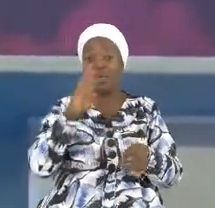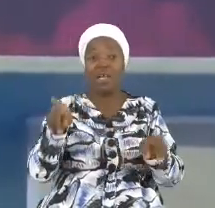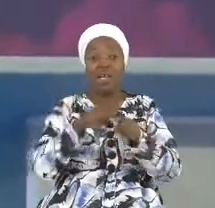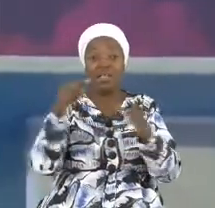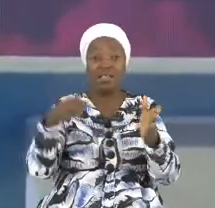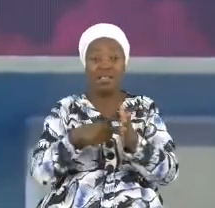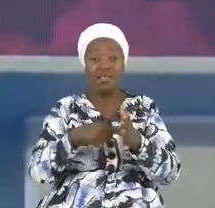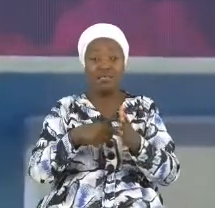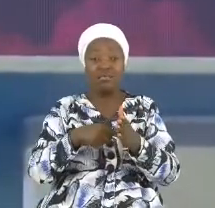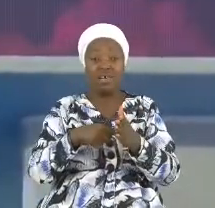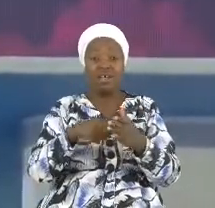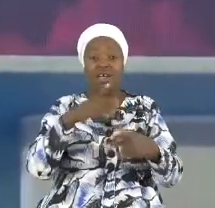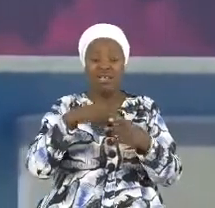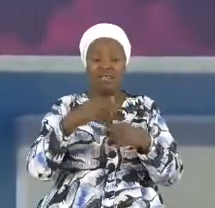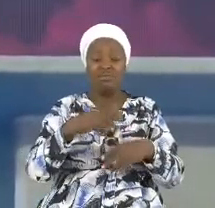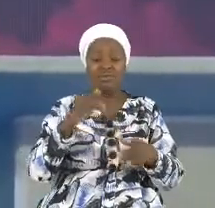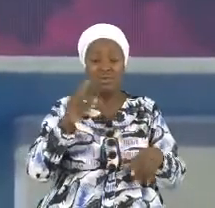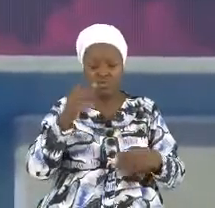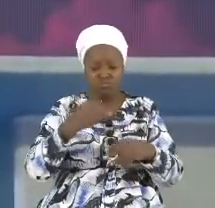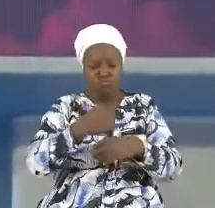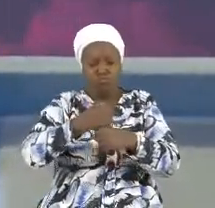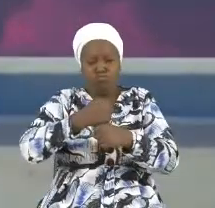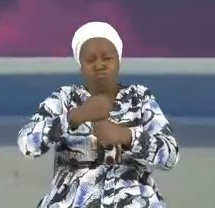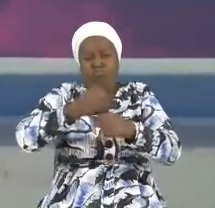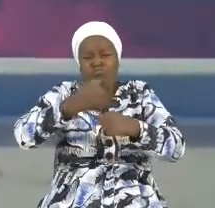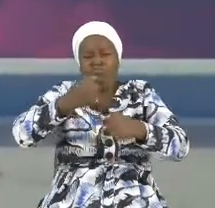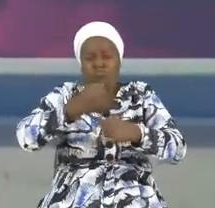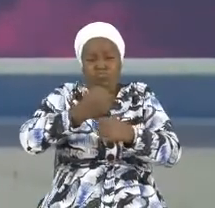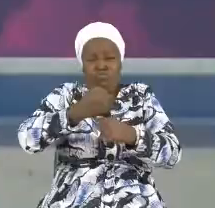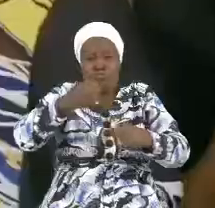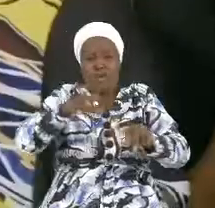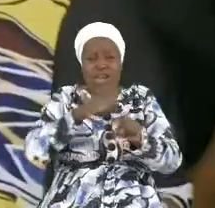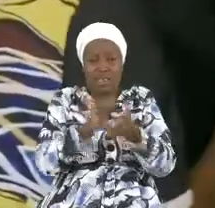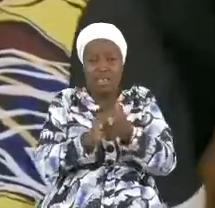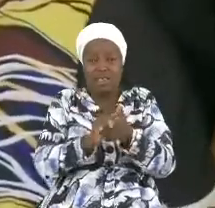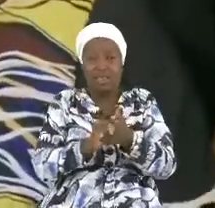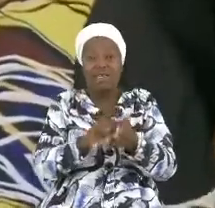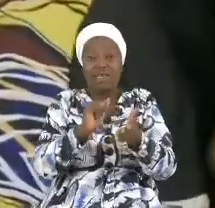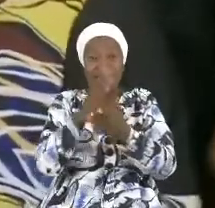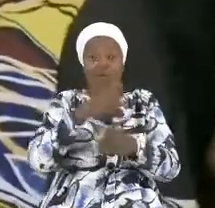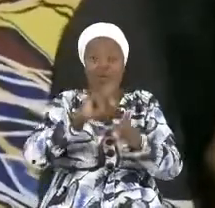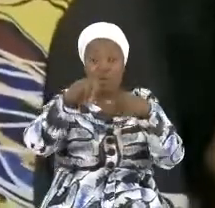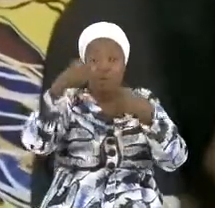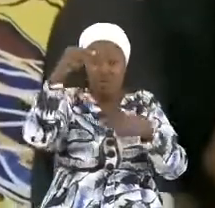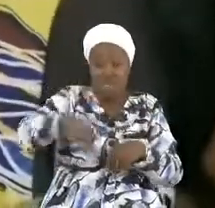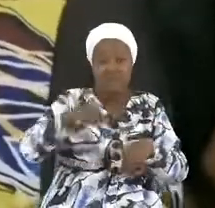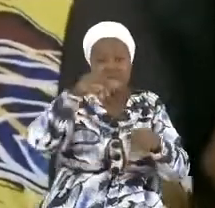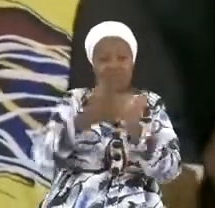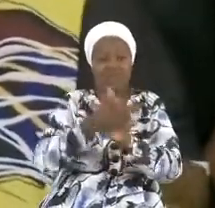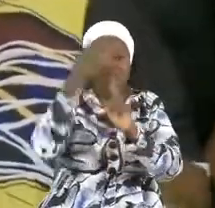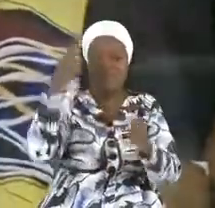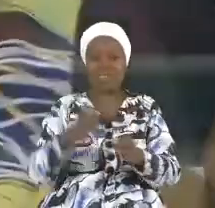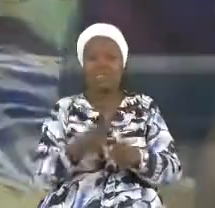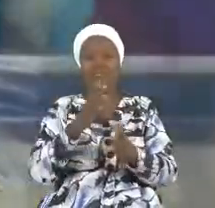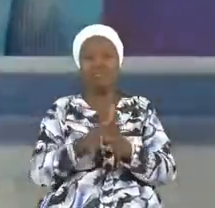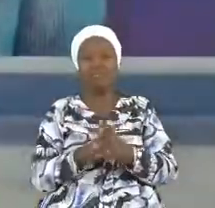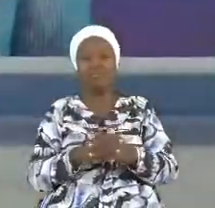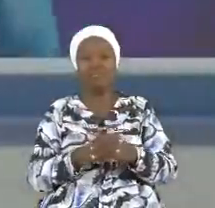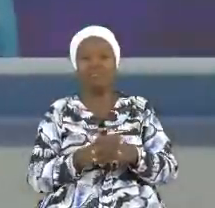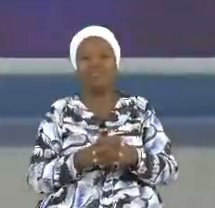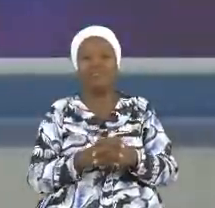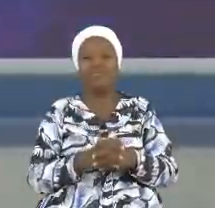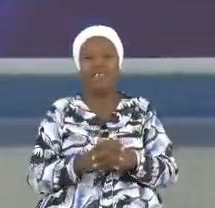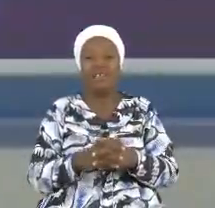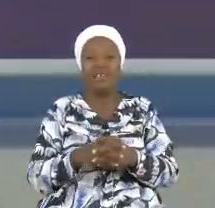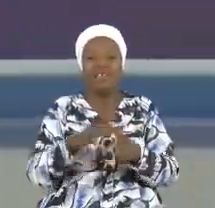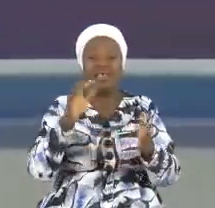you before you get there, that thing will come down in Jesus' name. The brain